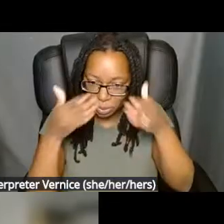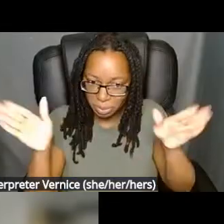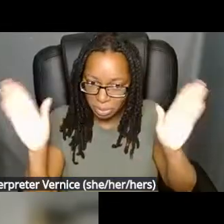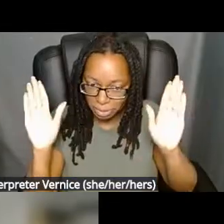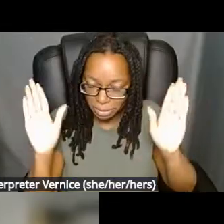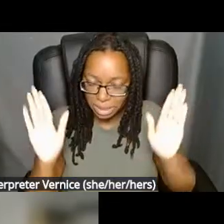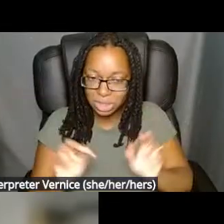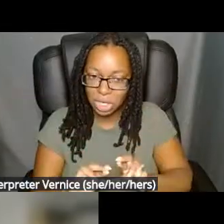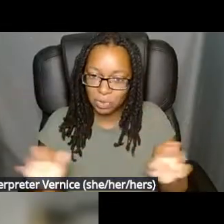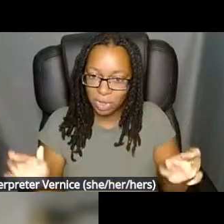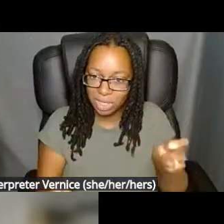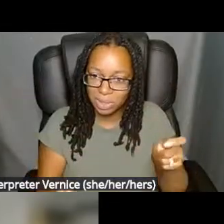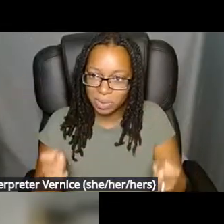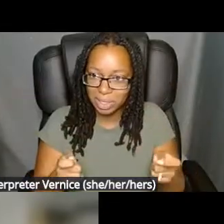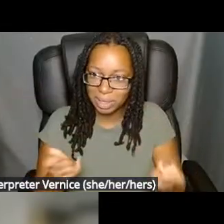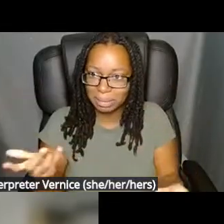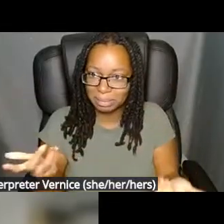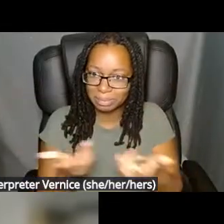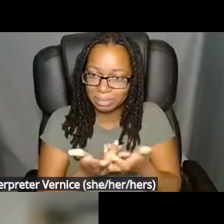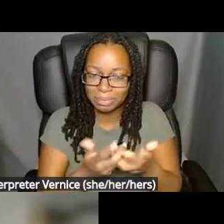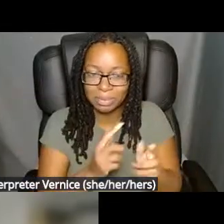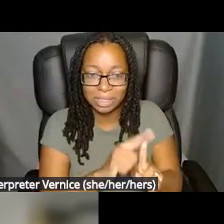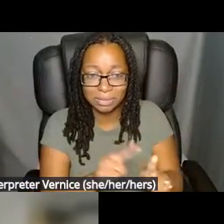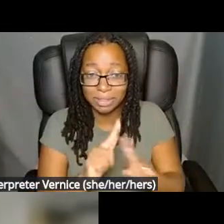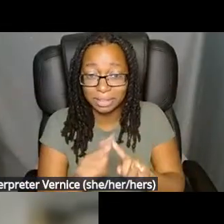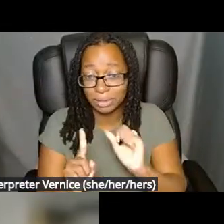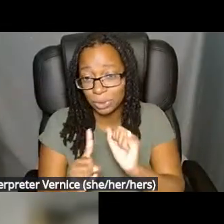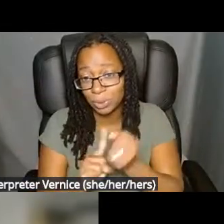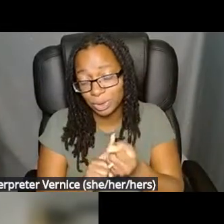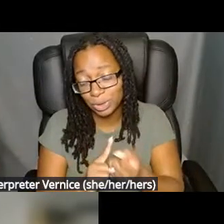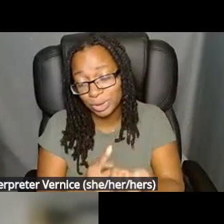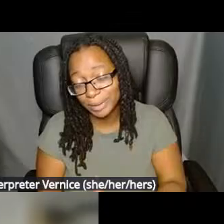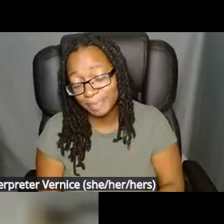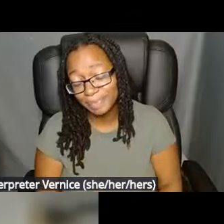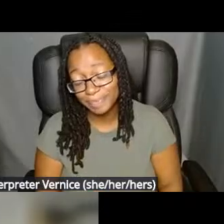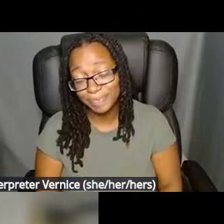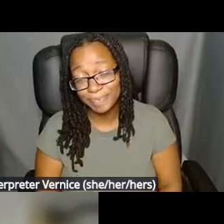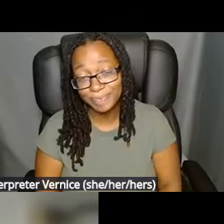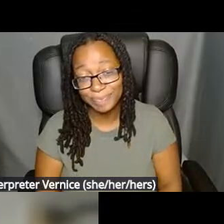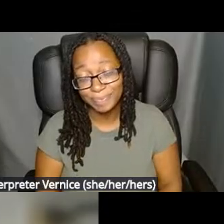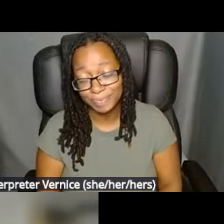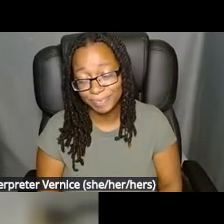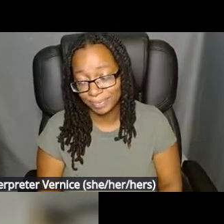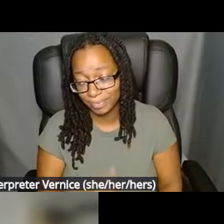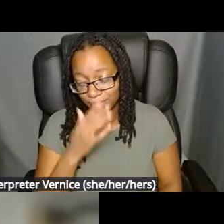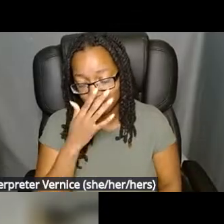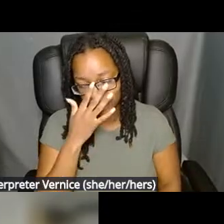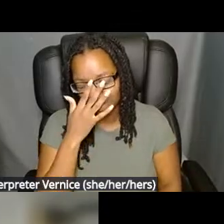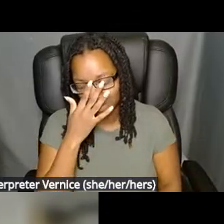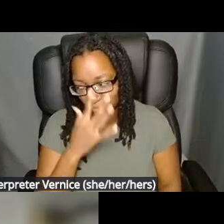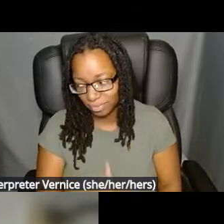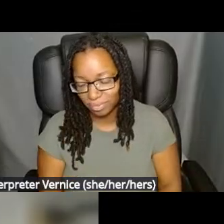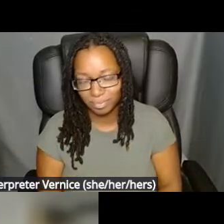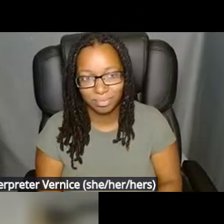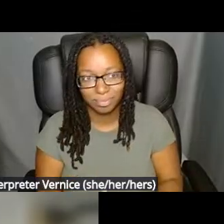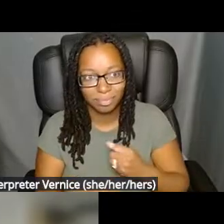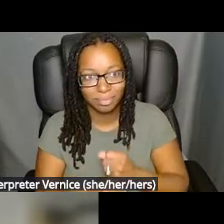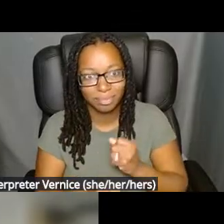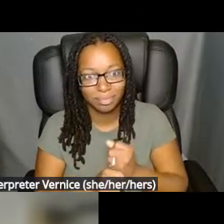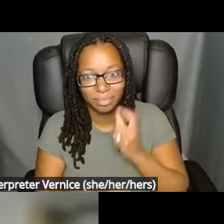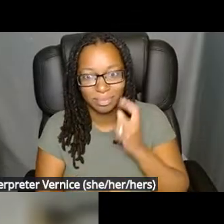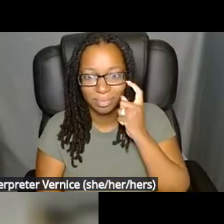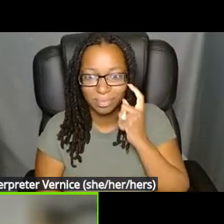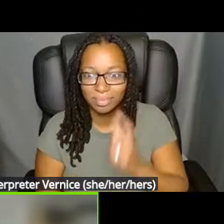different situation has been what actually helped me along the way. That makes sense. And Um, oh,